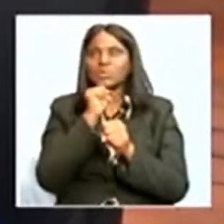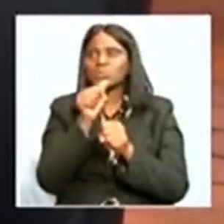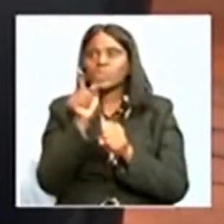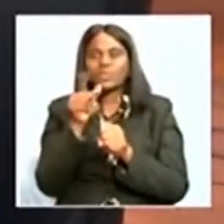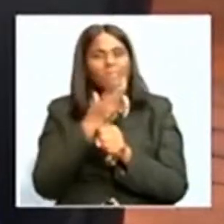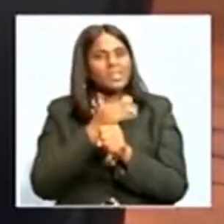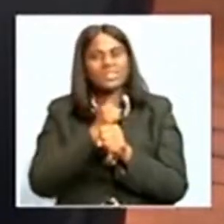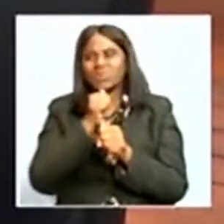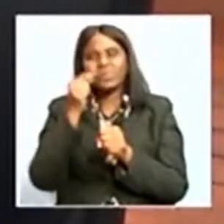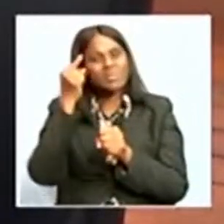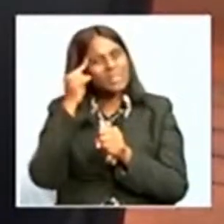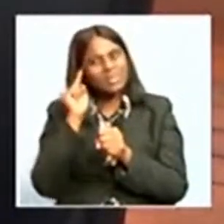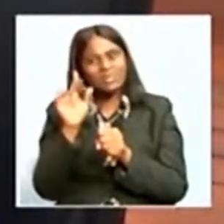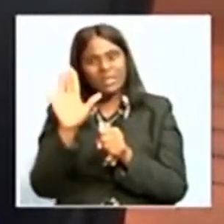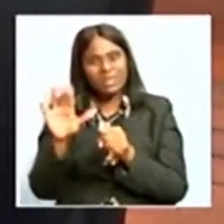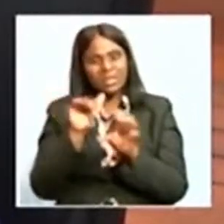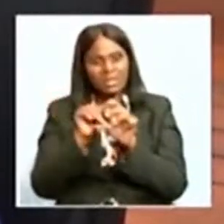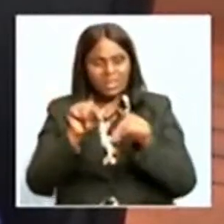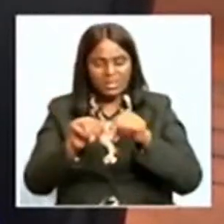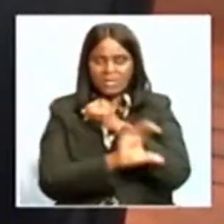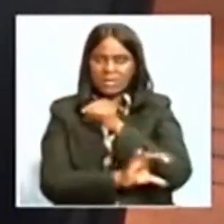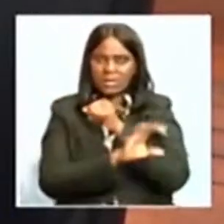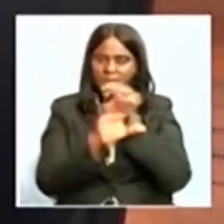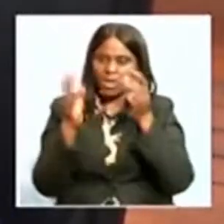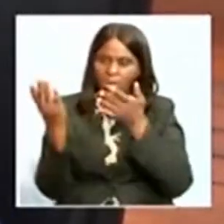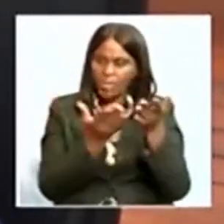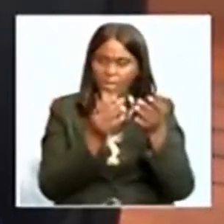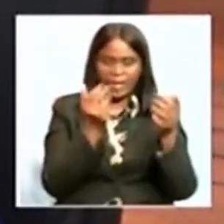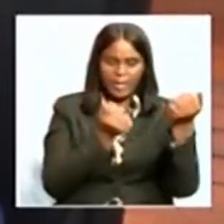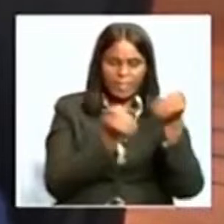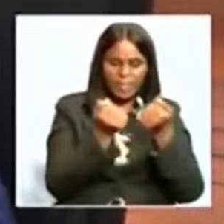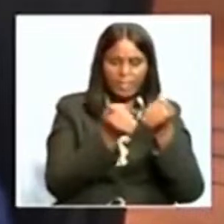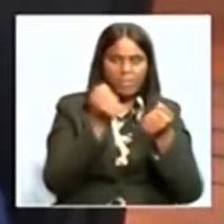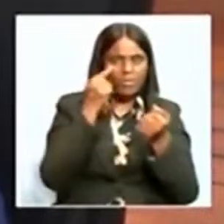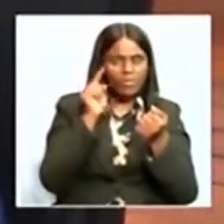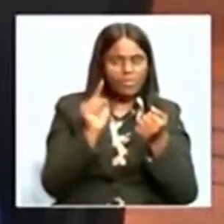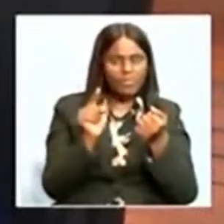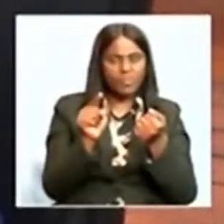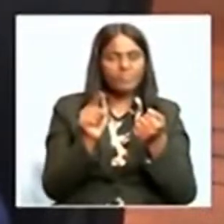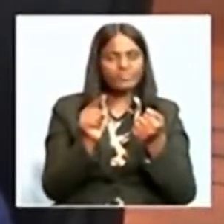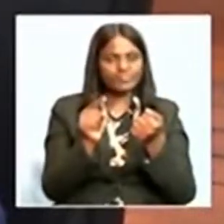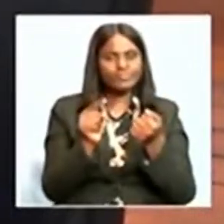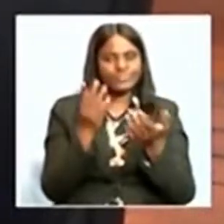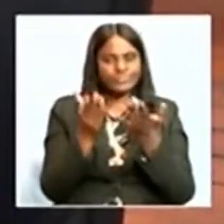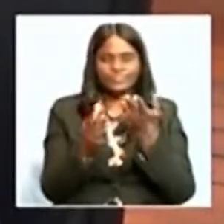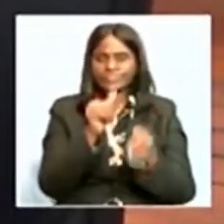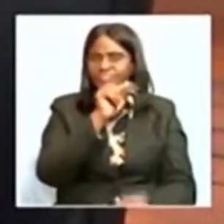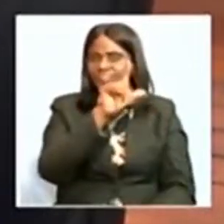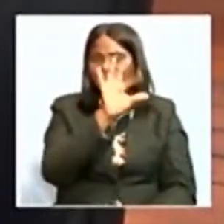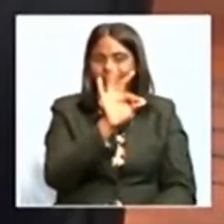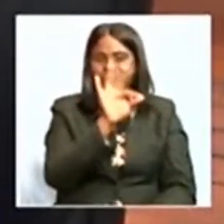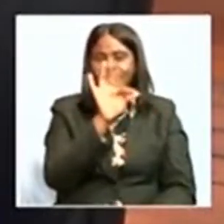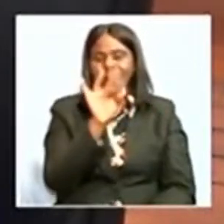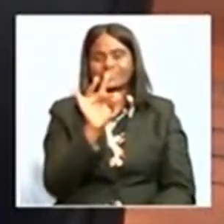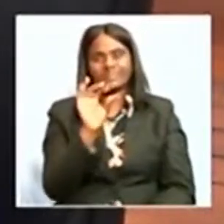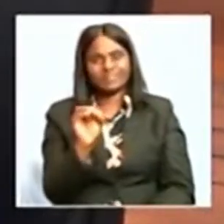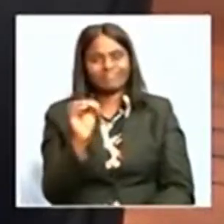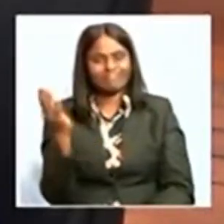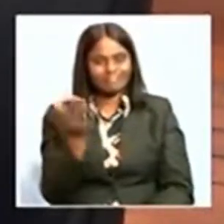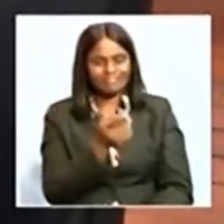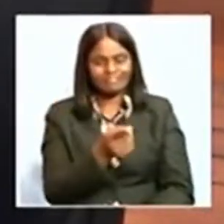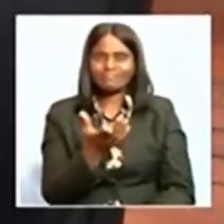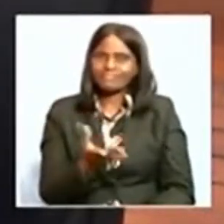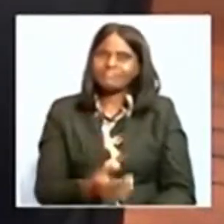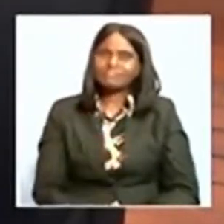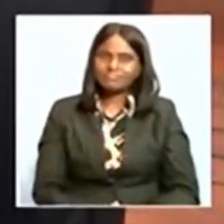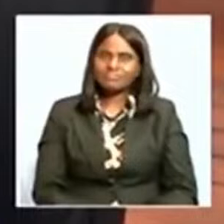that is not, I don't think that is there in this country. Anyone can bring a vehicle even for maybe 1980. You bring it here for as long as